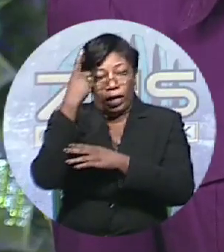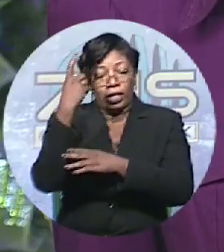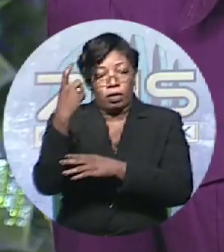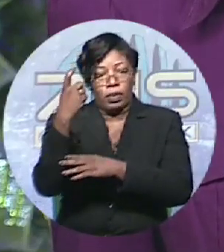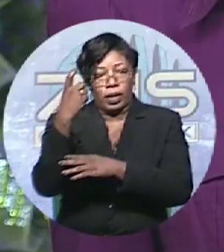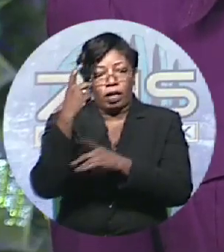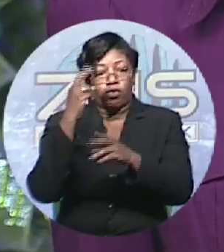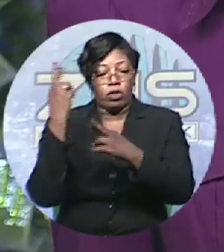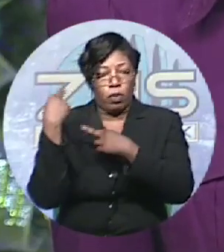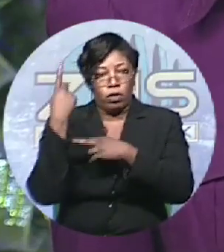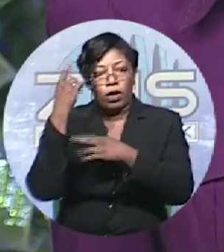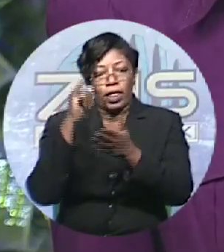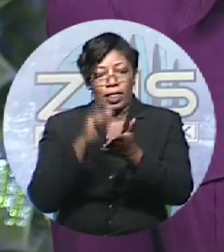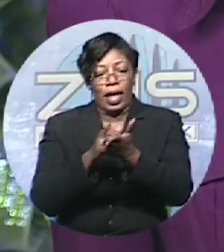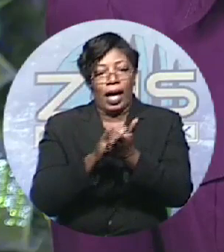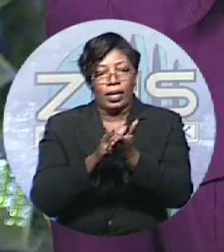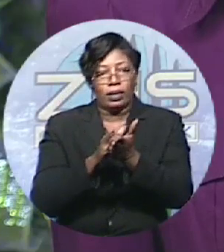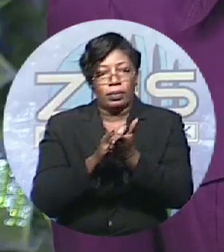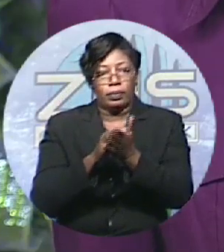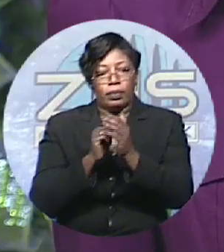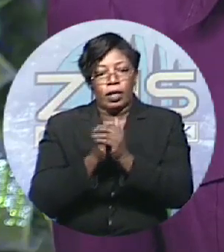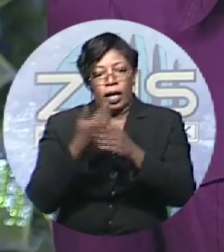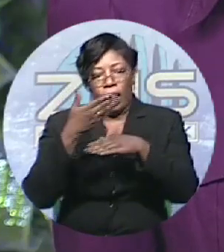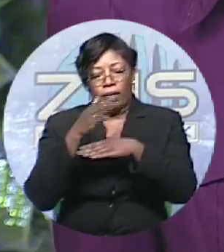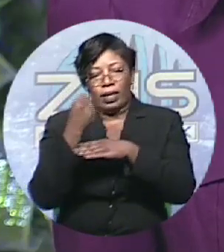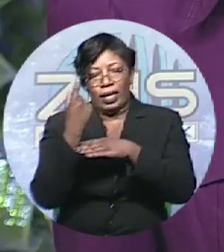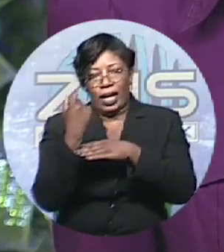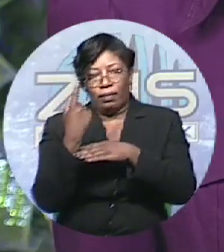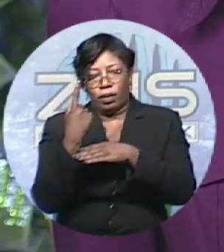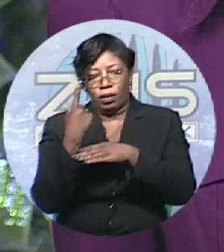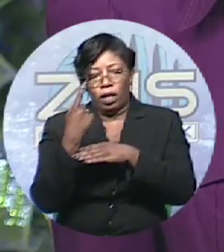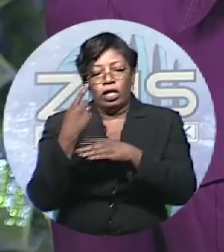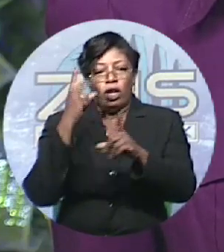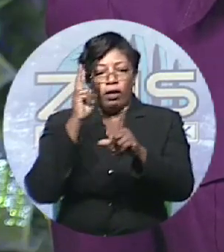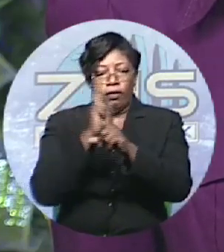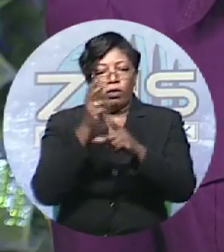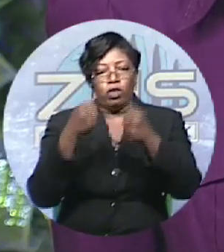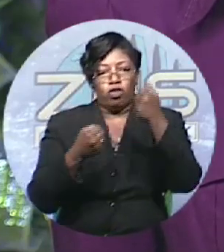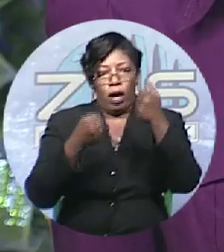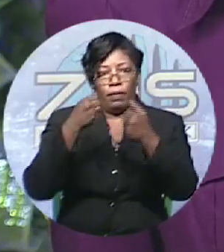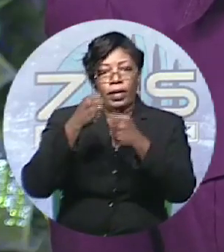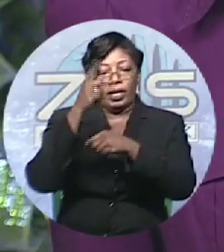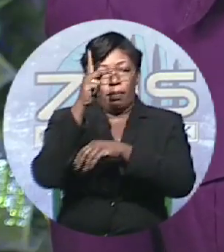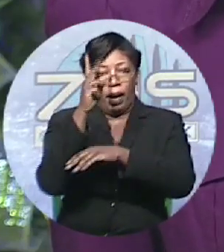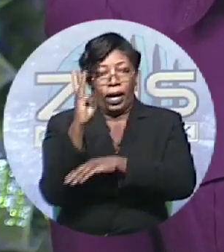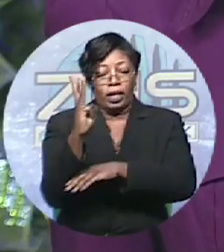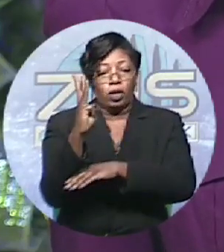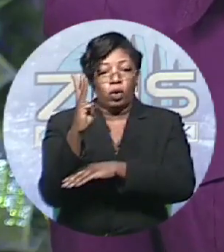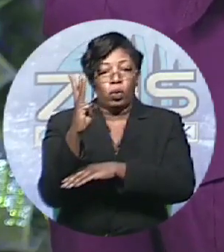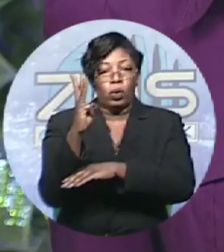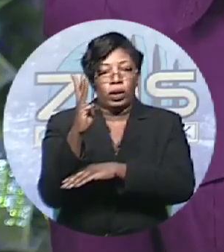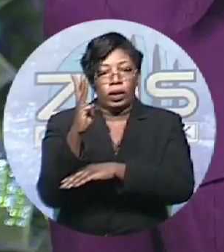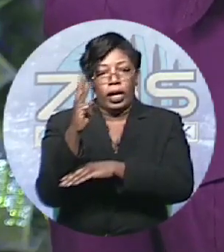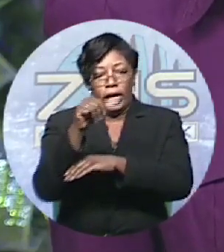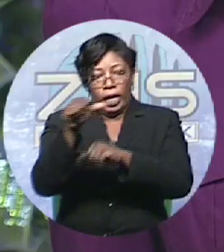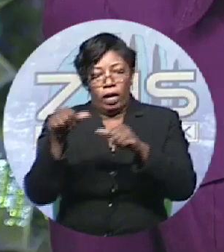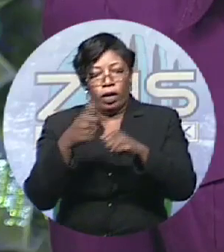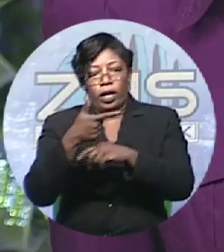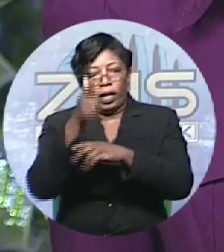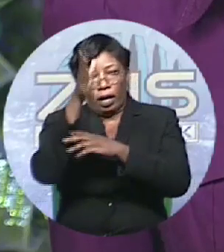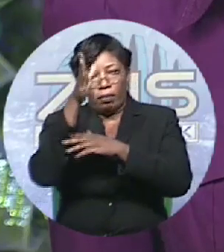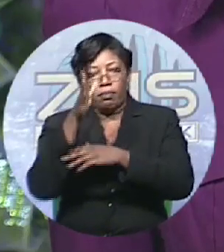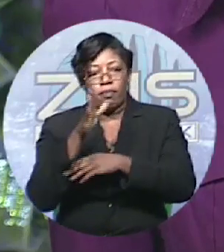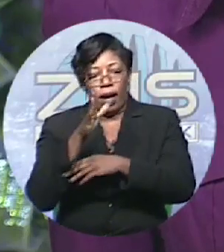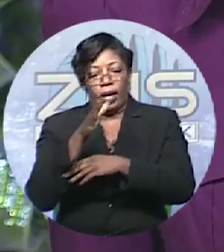that crime. Authorities say just before 11 p.m., the victim was driving in the Pinewood Gardens area when a gunman shot him. As a result,